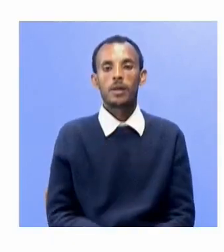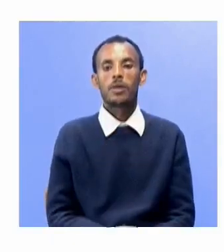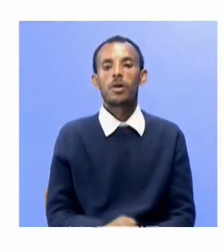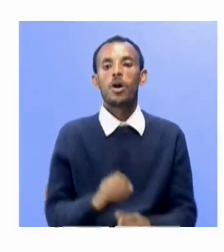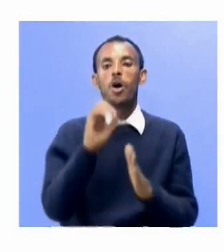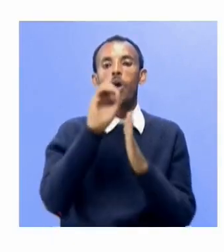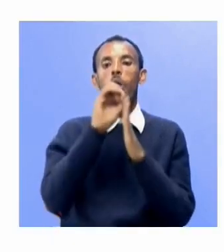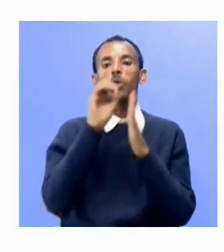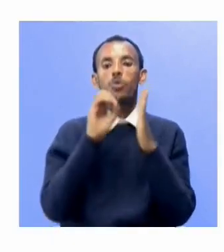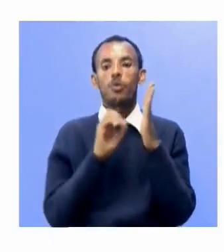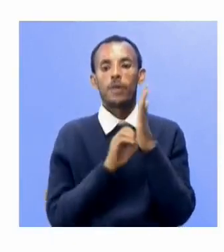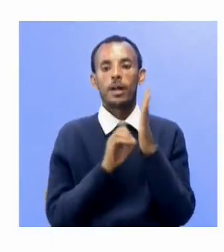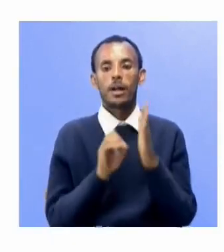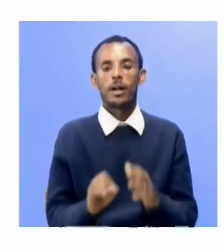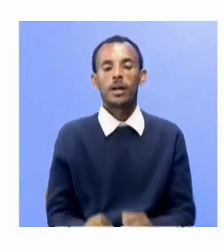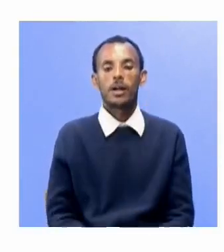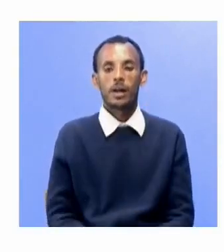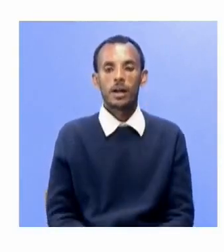October,